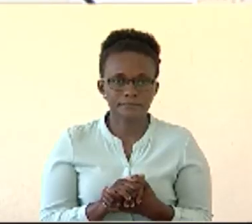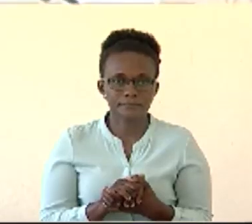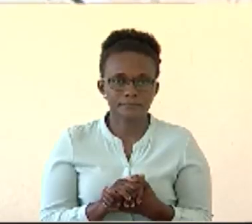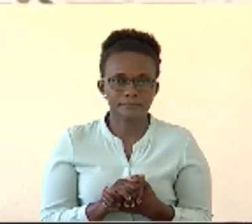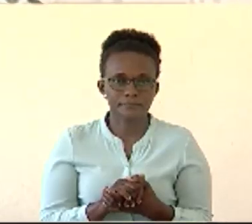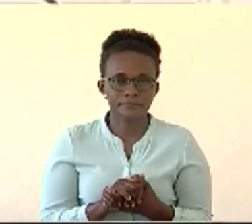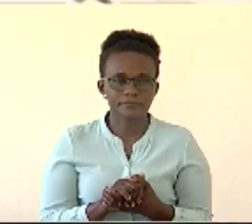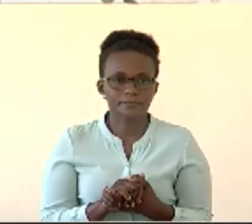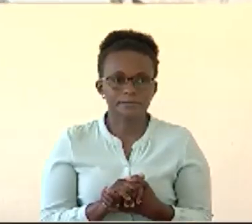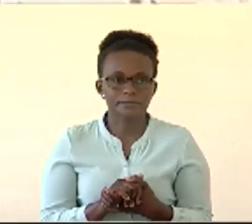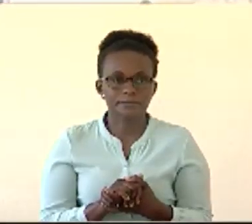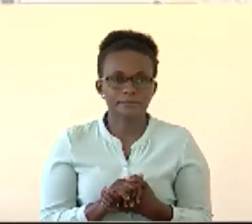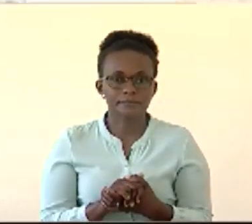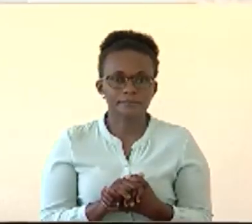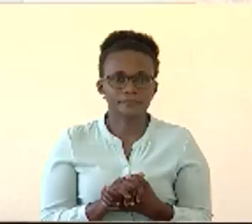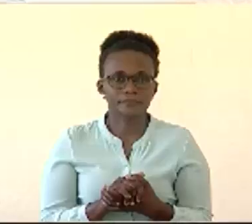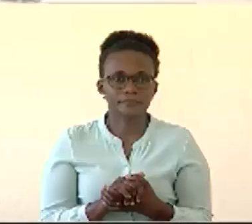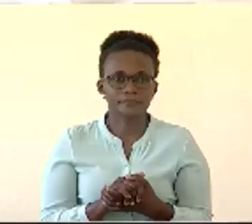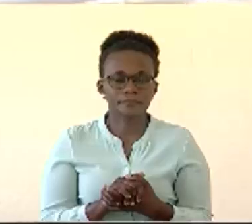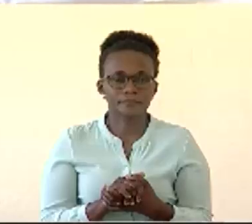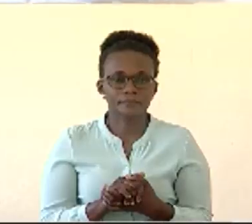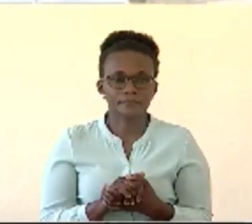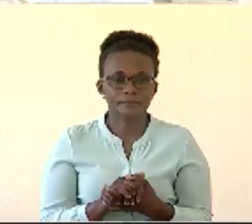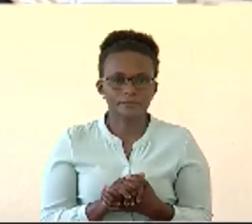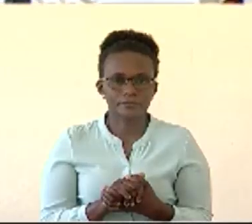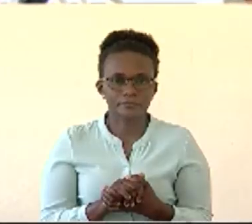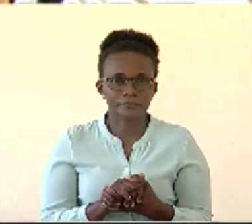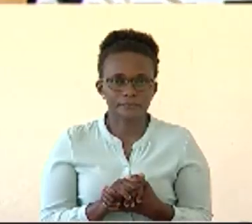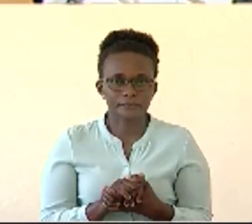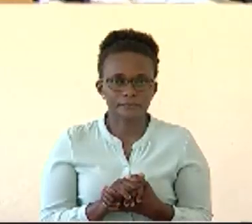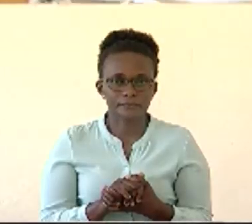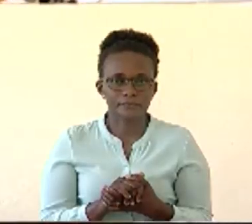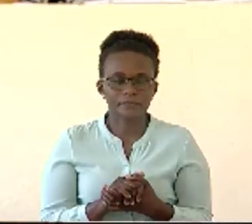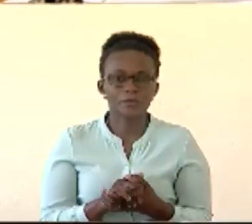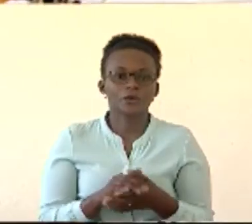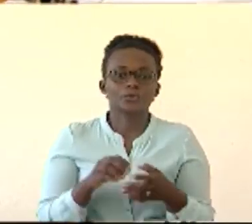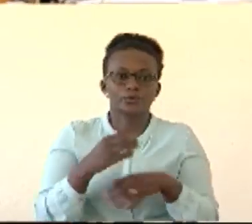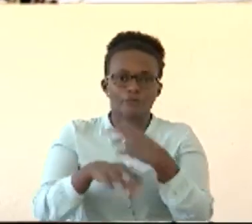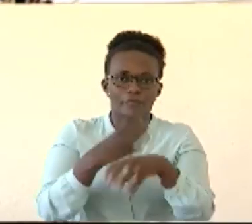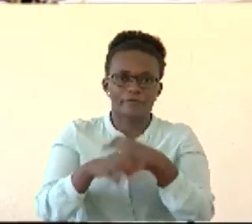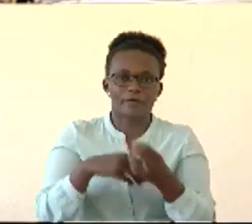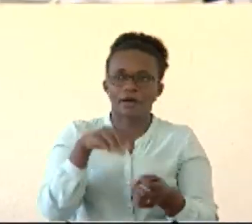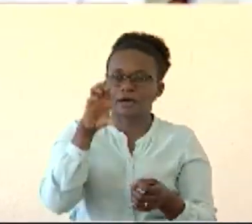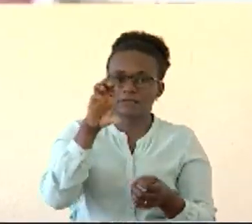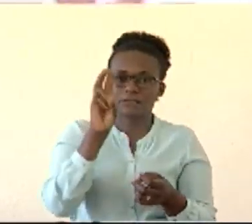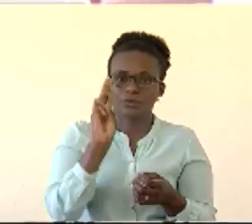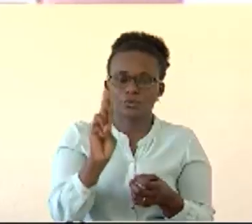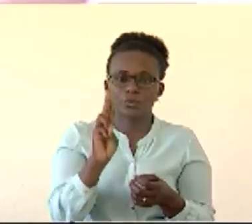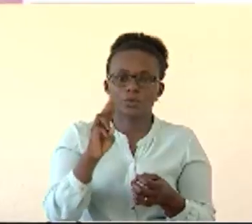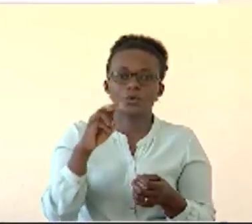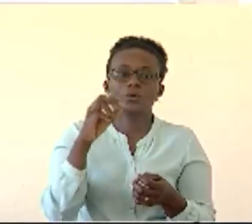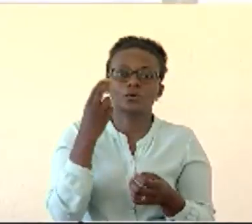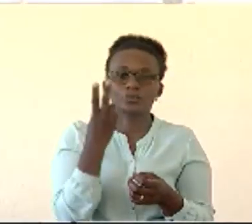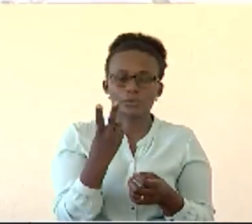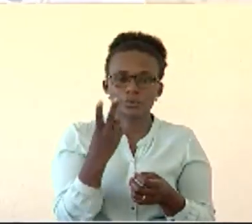electrodes, and we are just going to dissolve copper 2 sulfate solution. This is copper